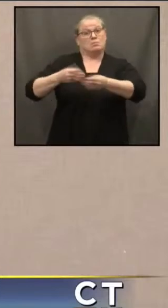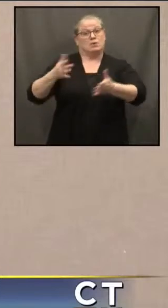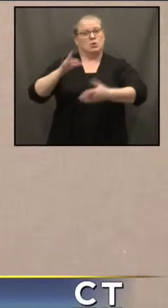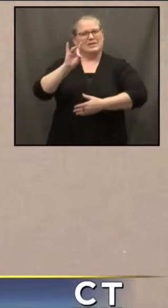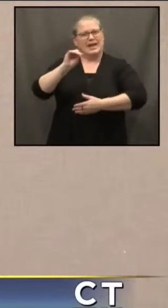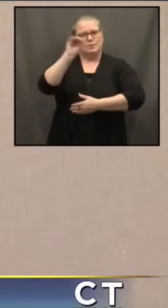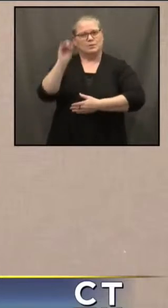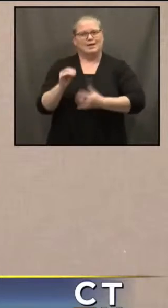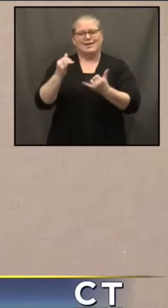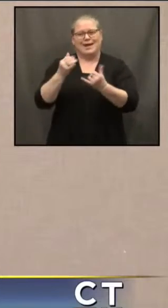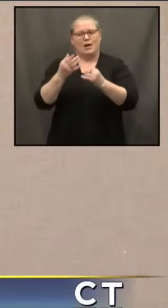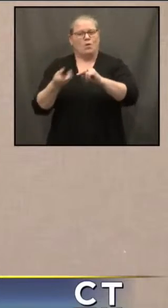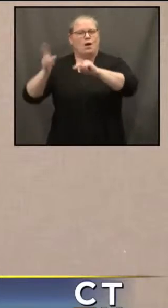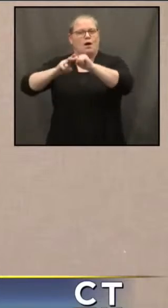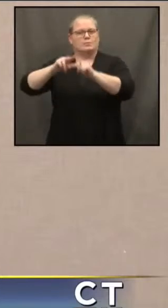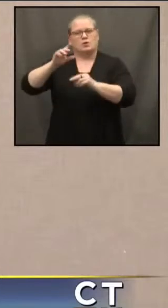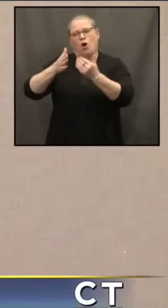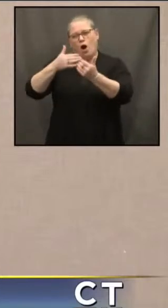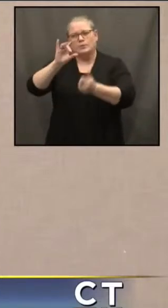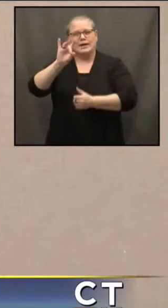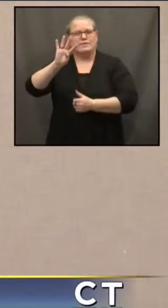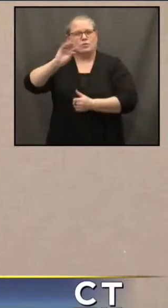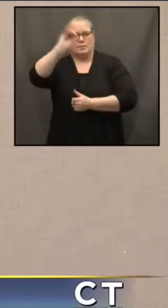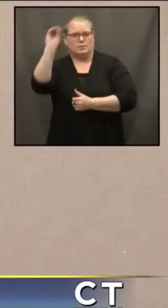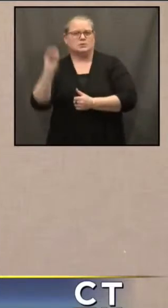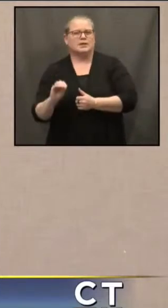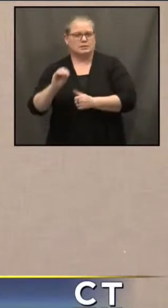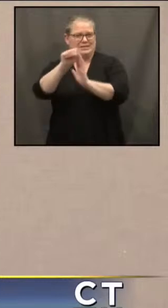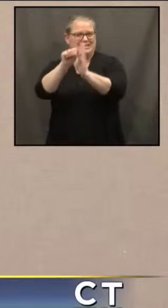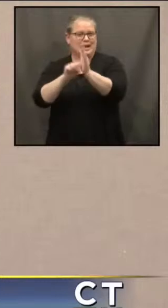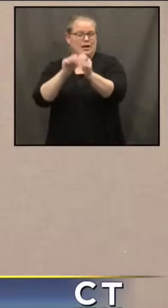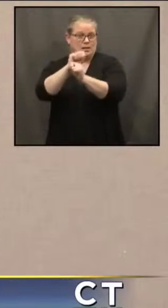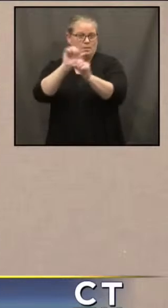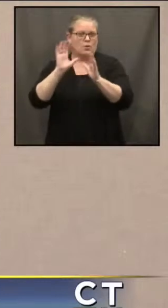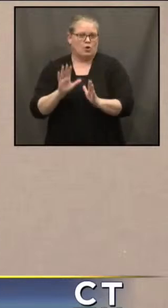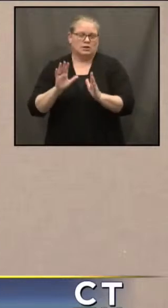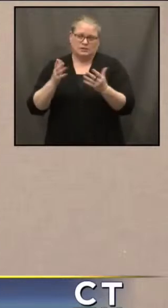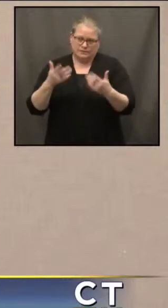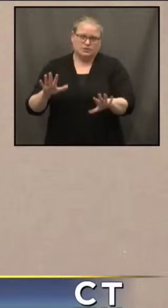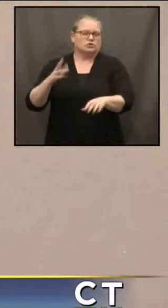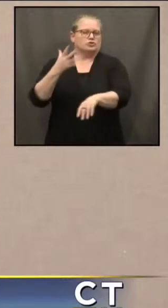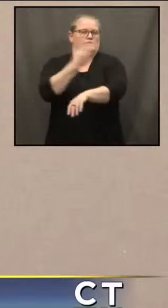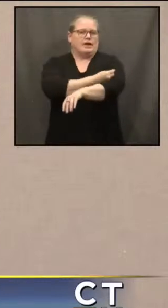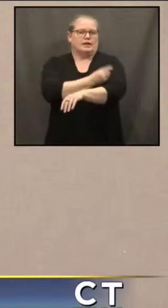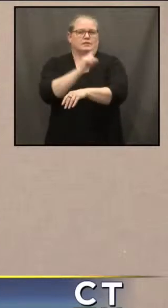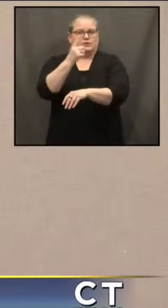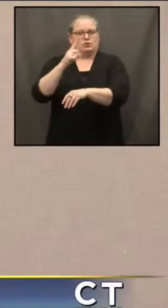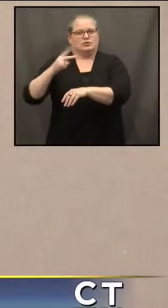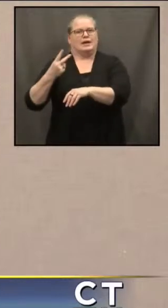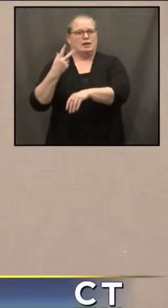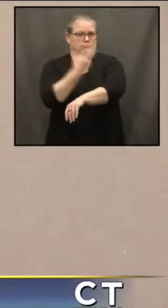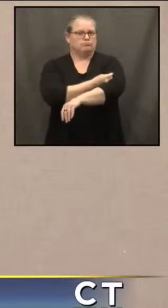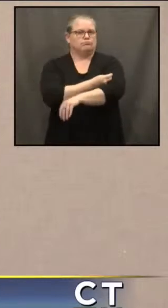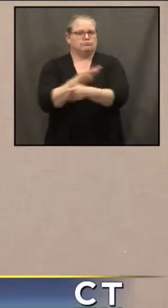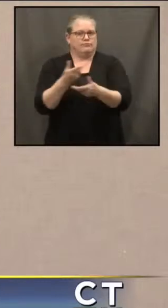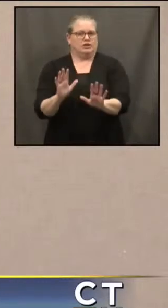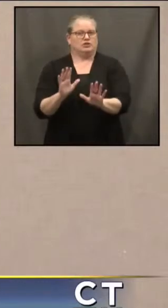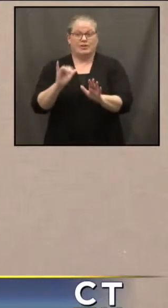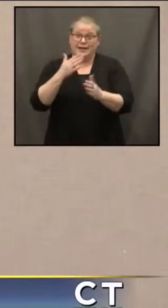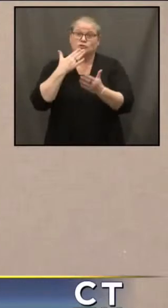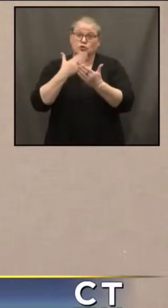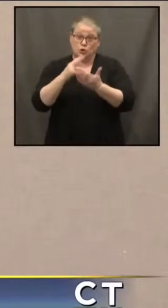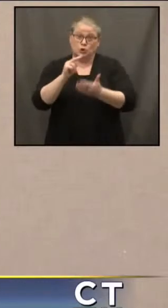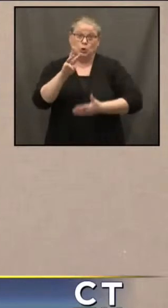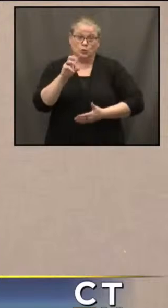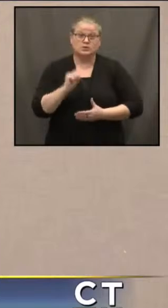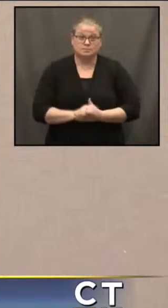to almost 84% of state employees fully vaccinated. So that's the good news. Okay, thanks very much. And just one final